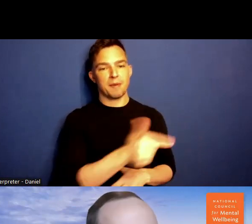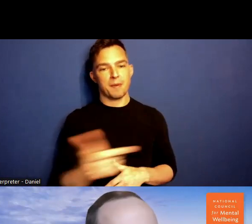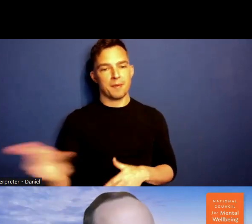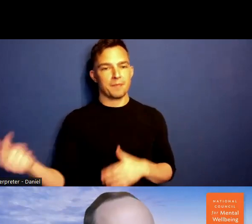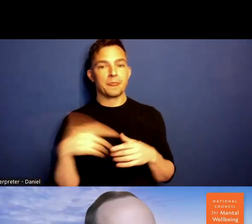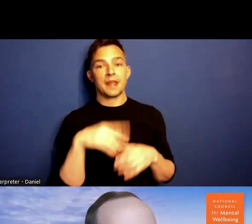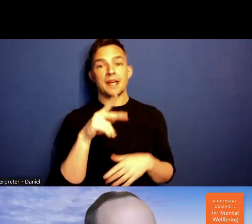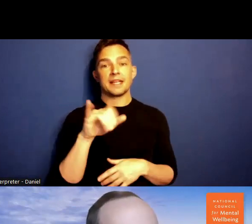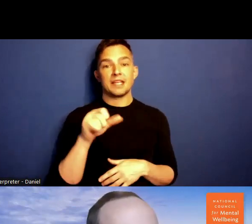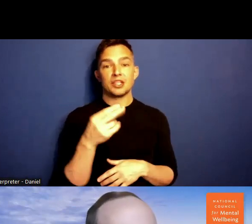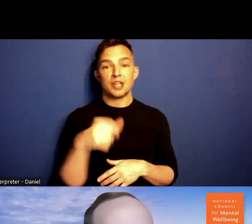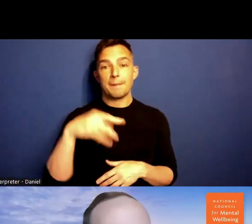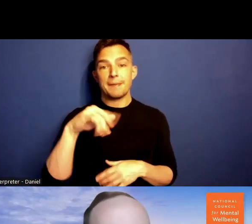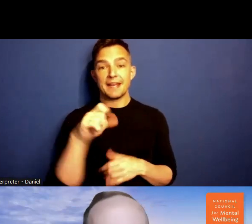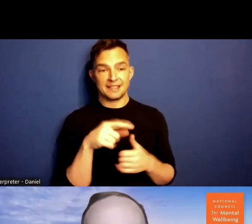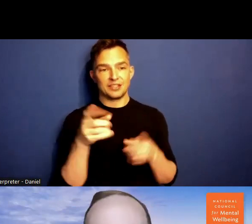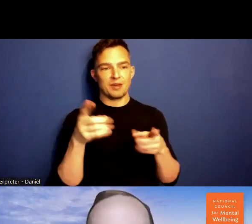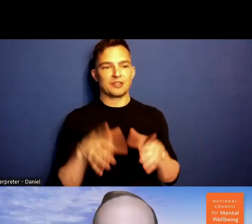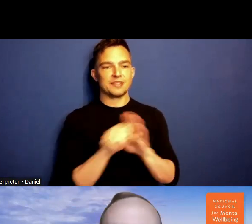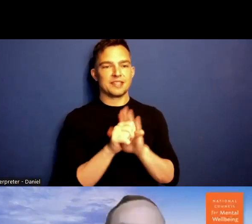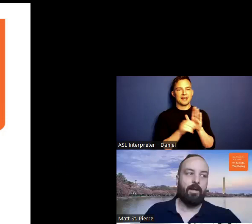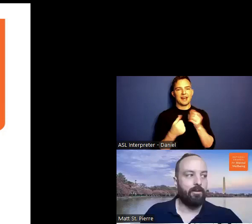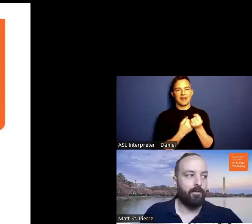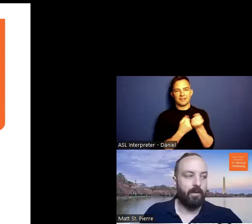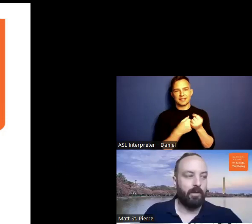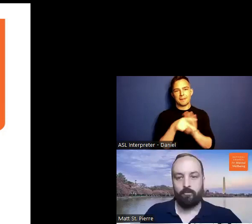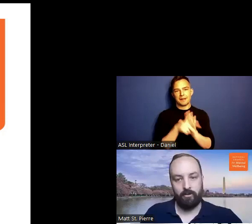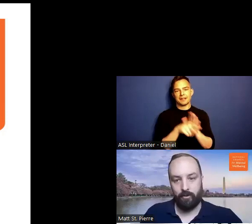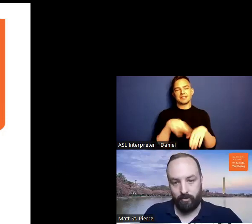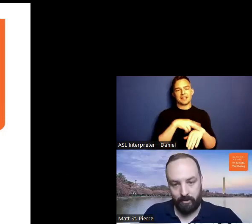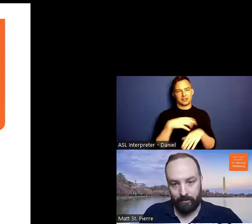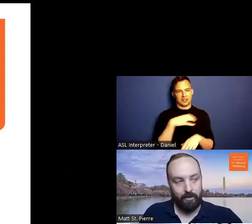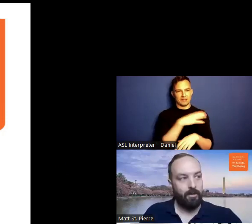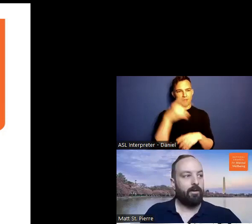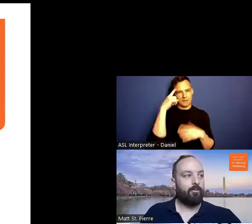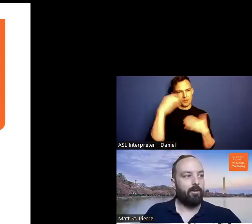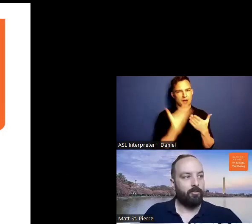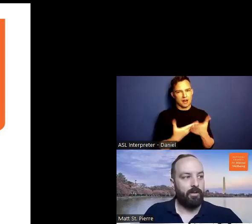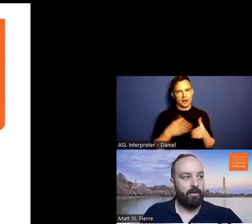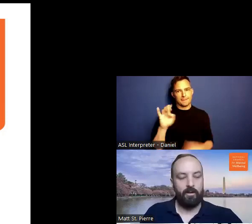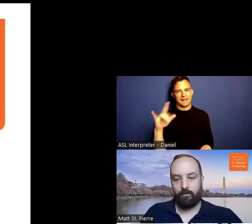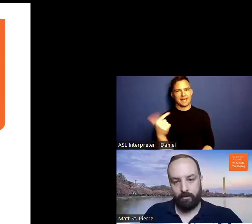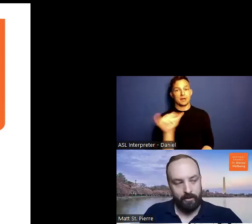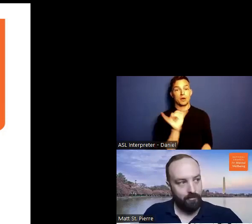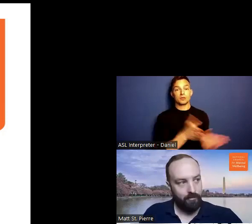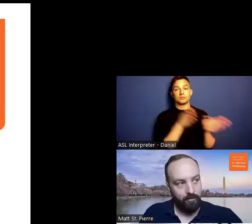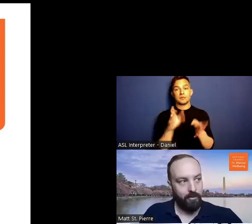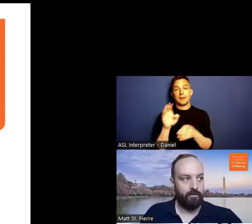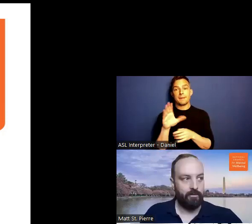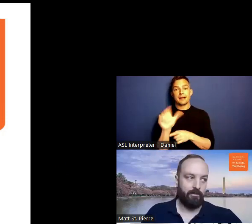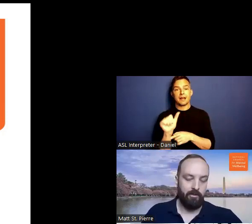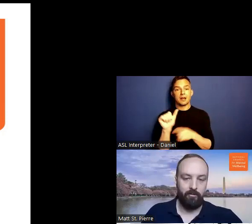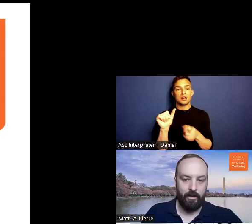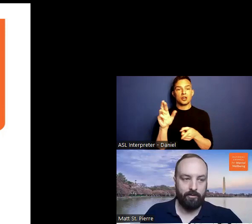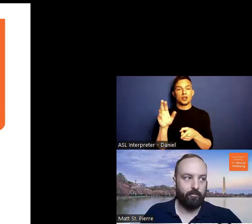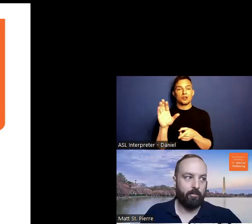Keisha Pitts, who is the Director of State Advocacy and Policy at the National Council for Mental Wellbeing. We also have Becca Farley-David, who is